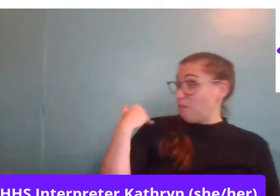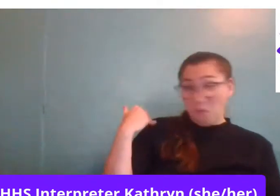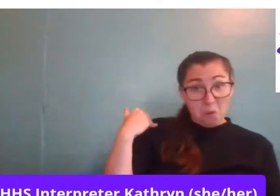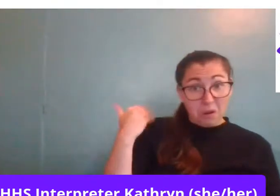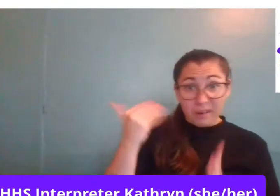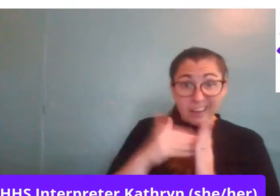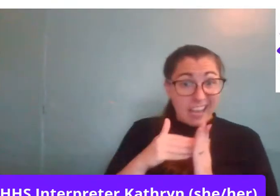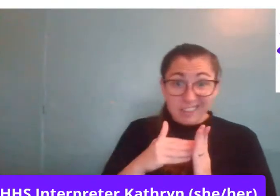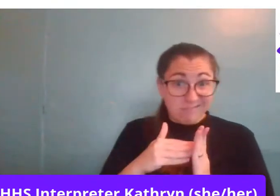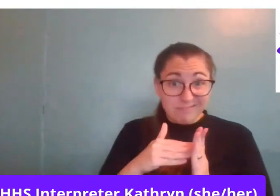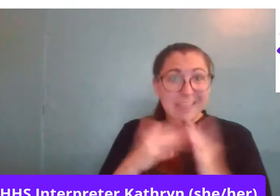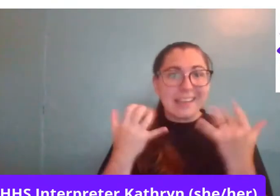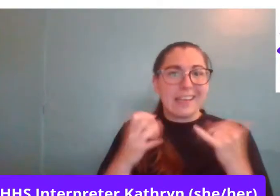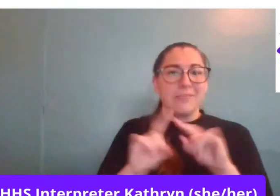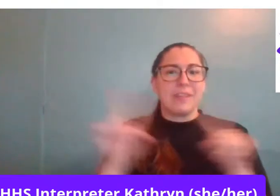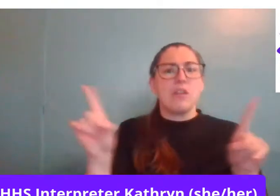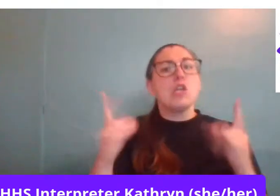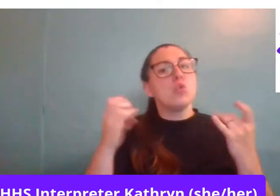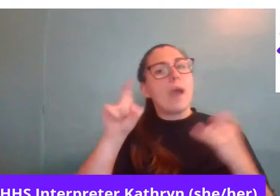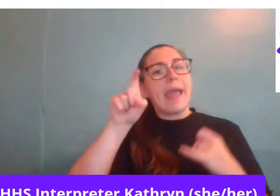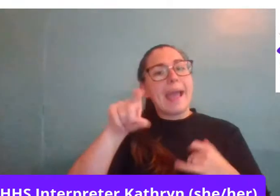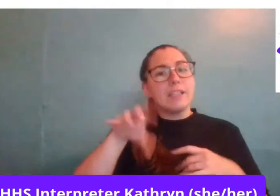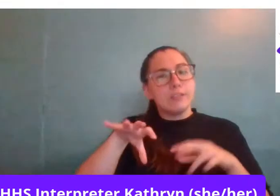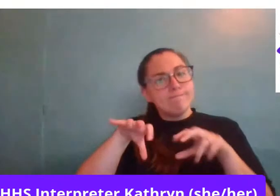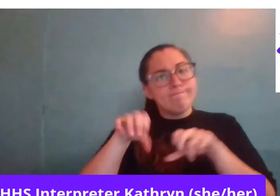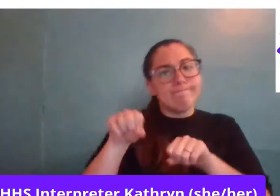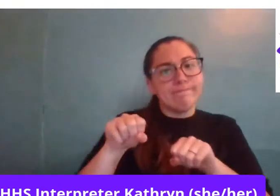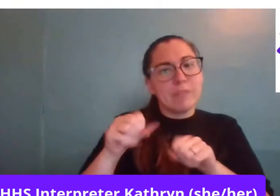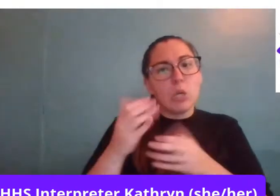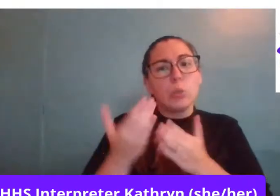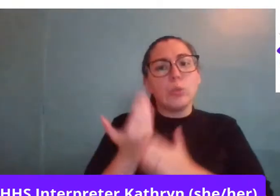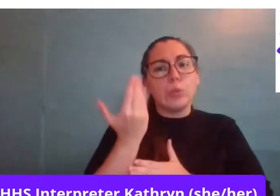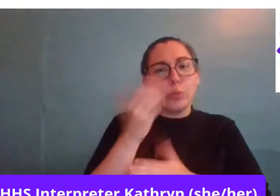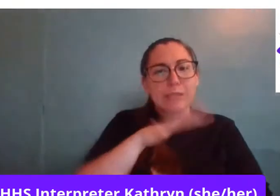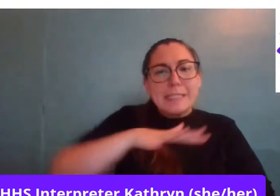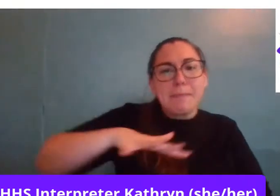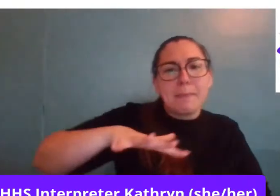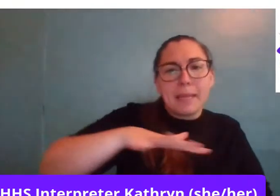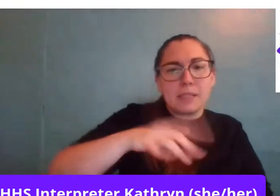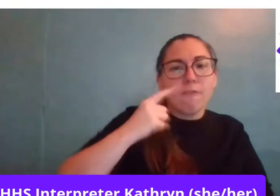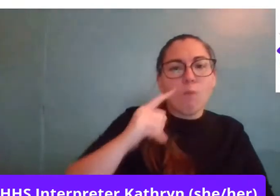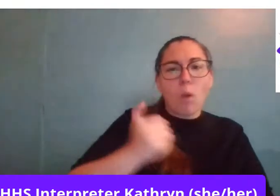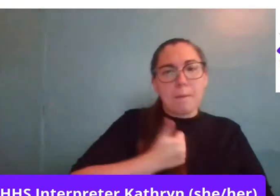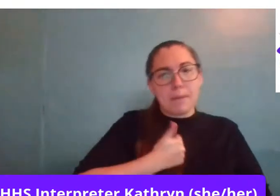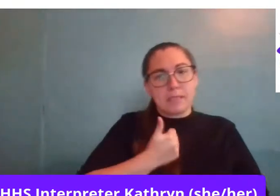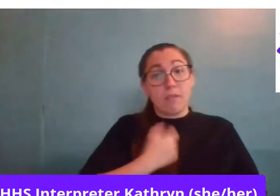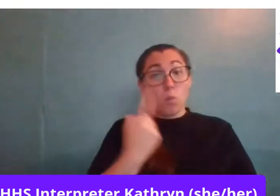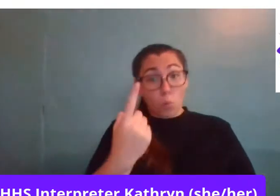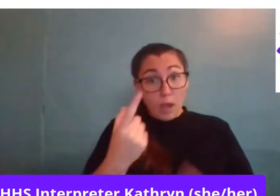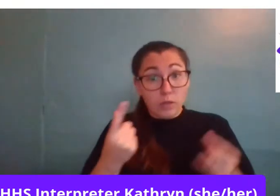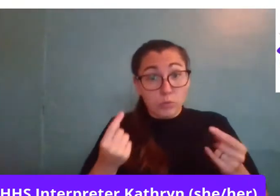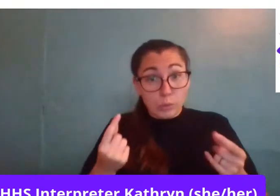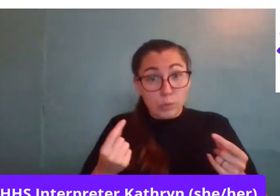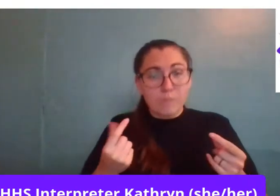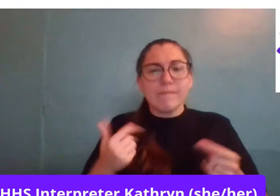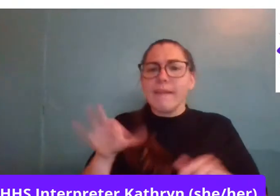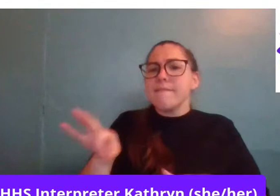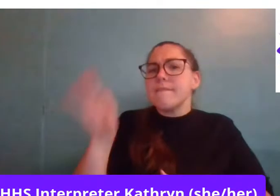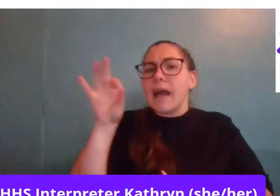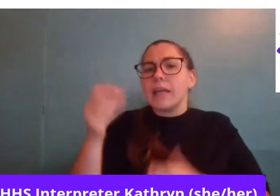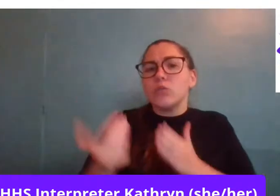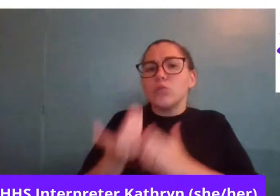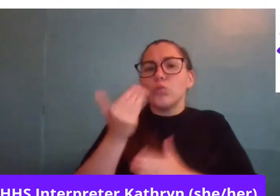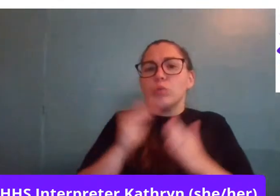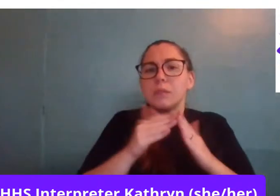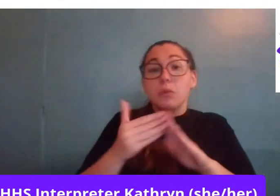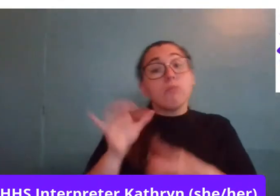create a space for myself. And one of the things that I was able to do was find a community such